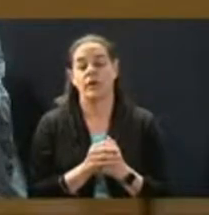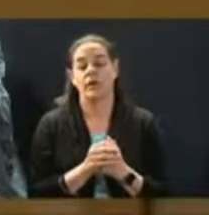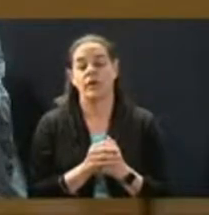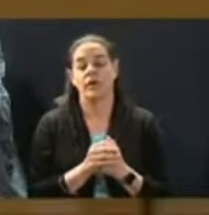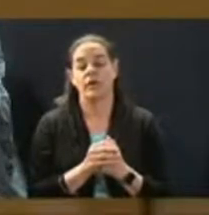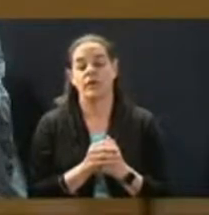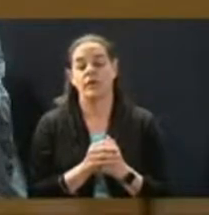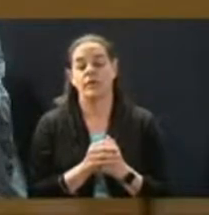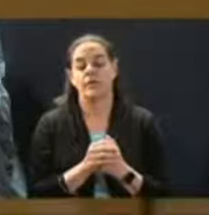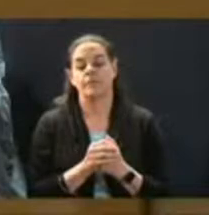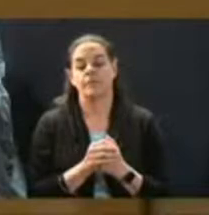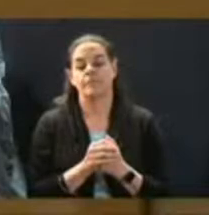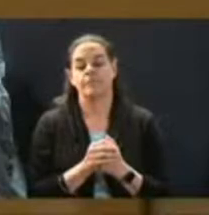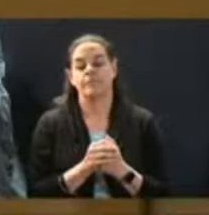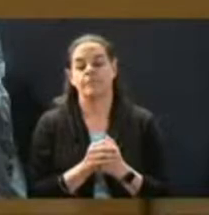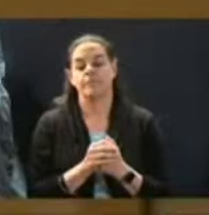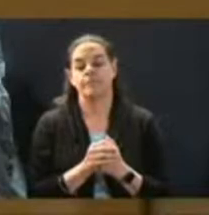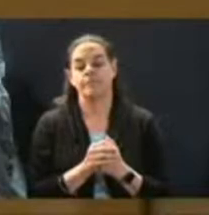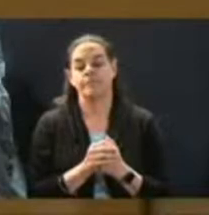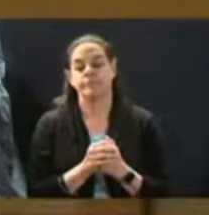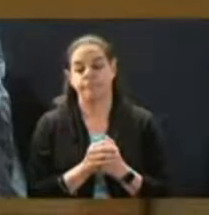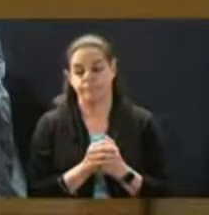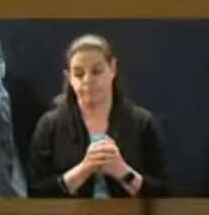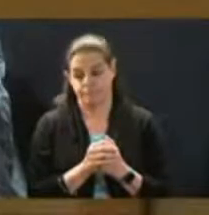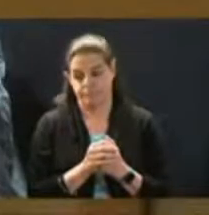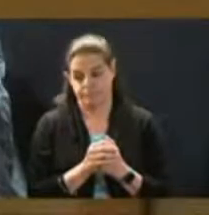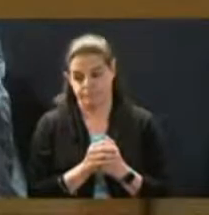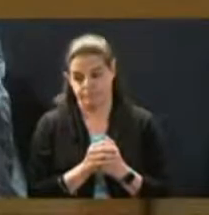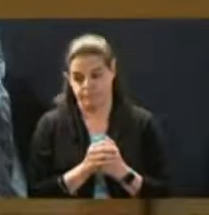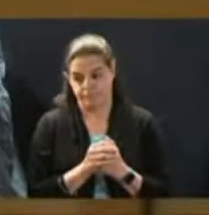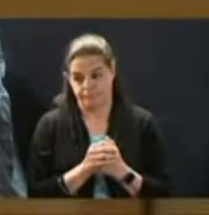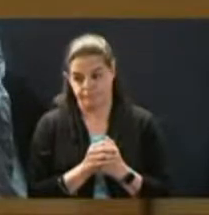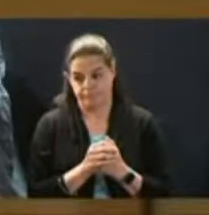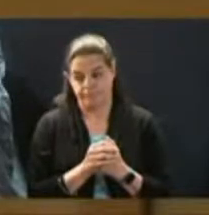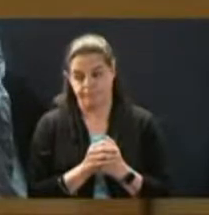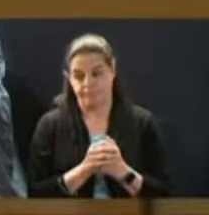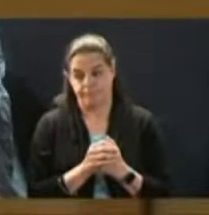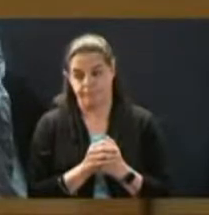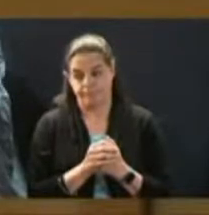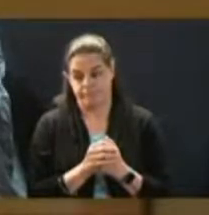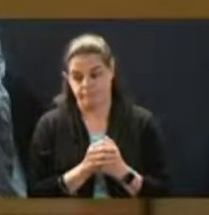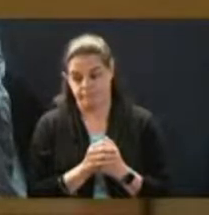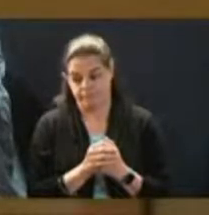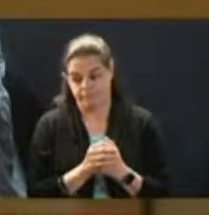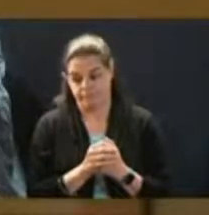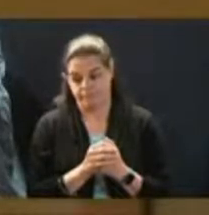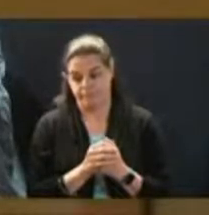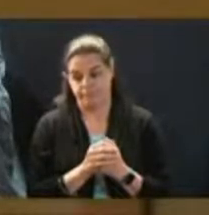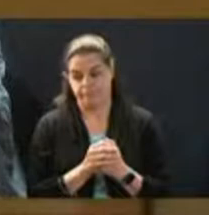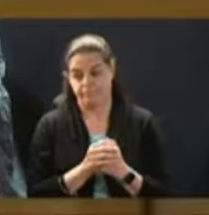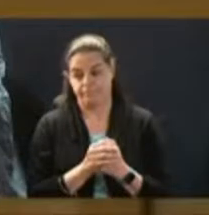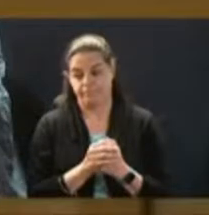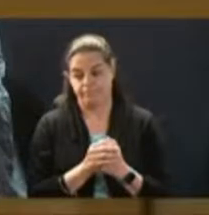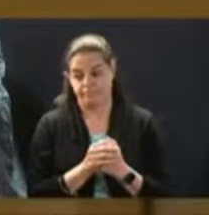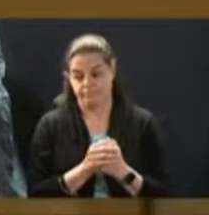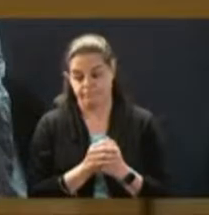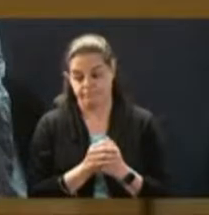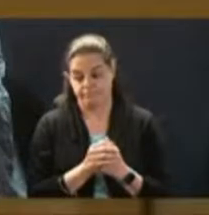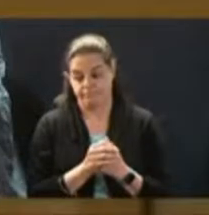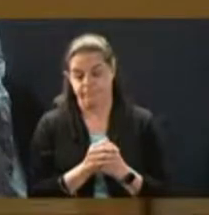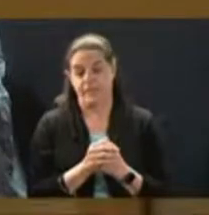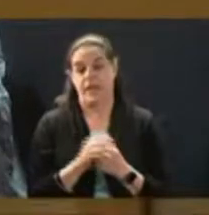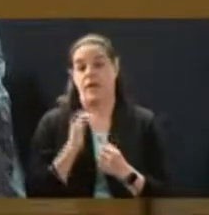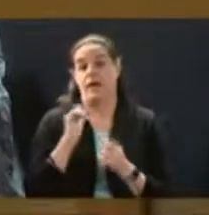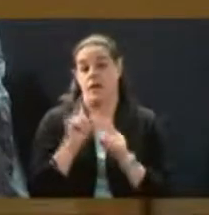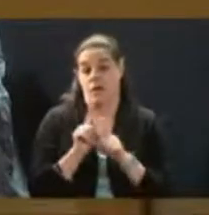that anybody that lives in Knox County or works in Knox County that is impacted